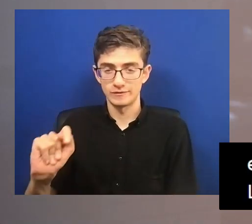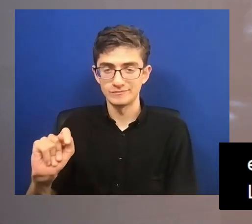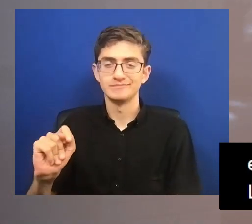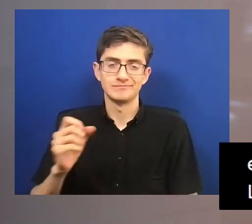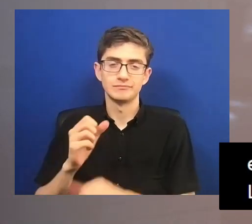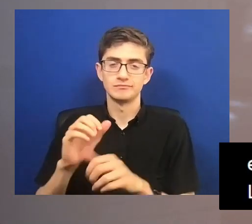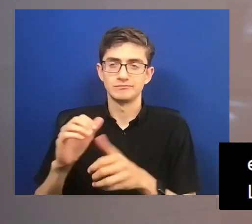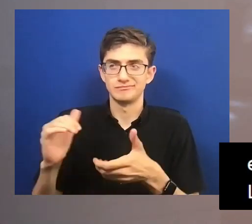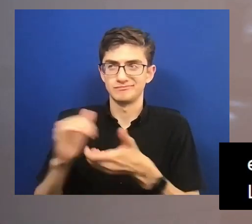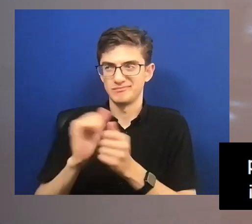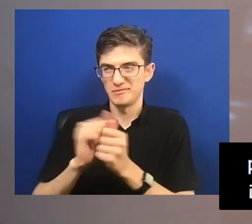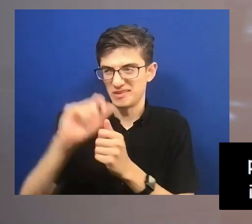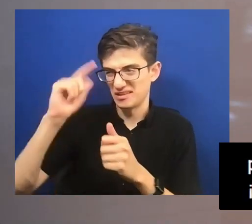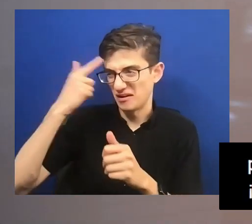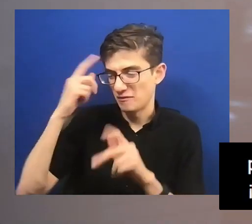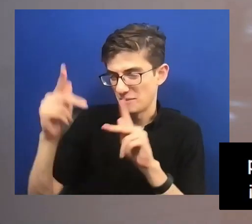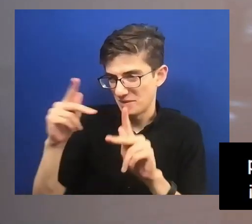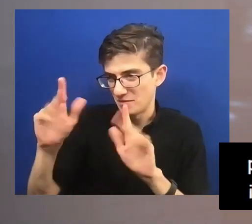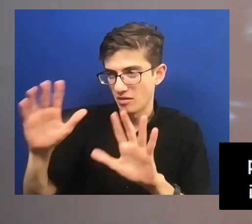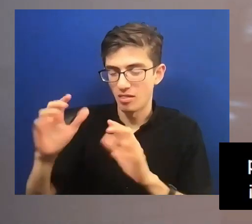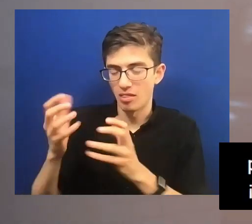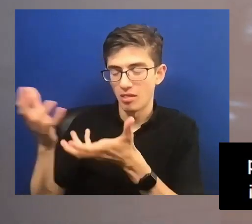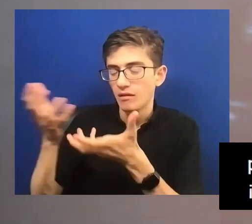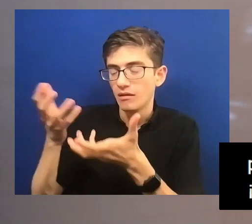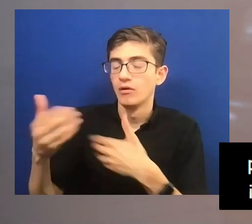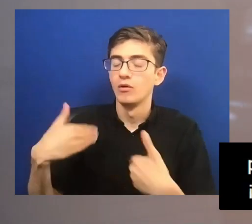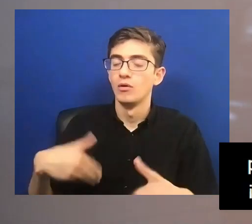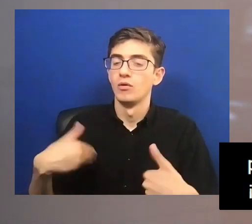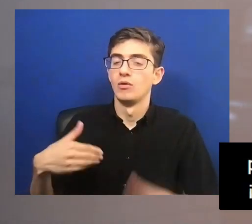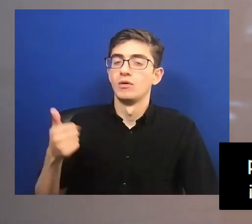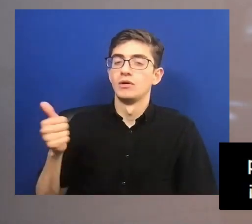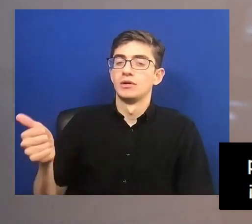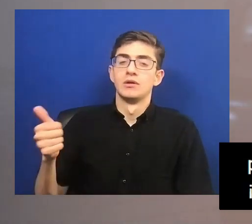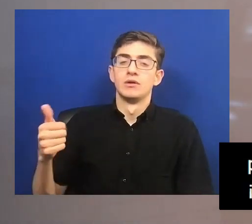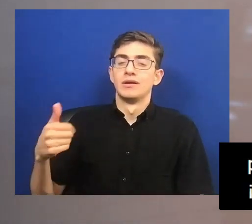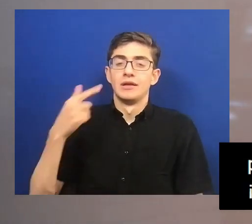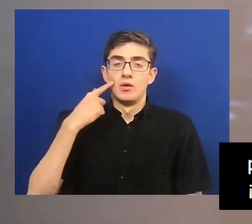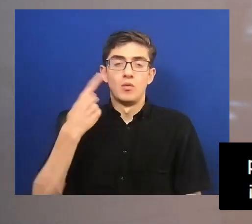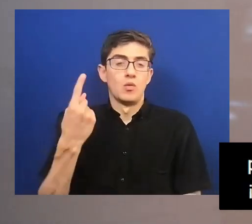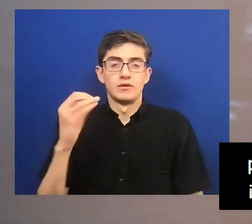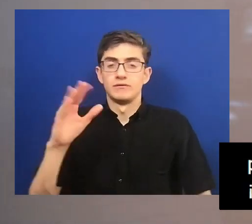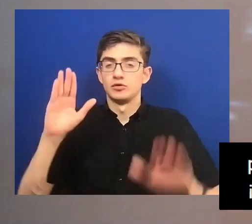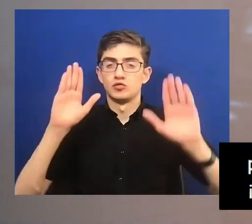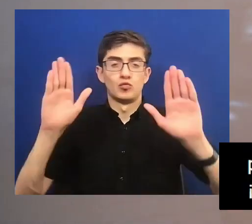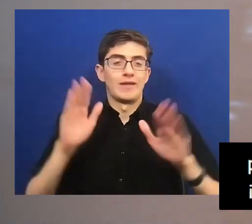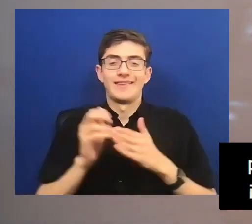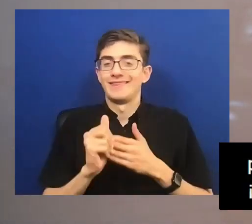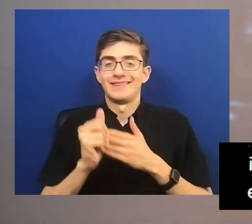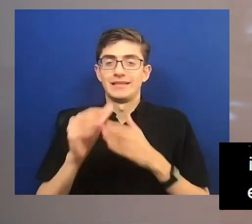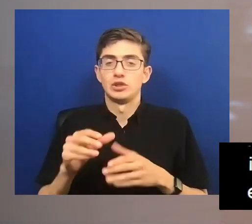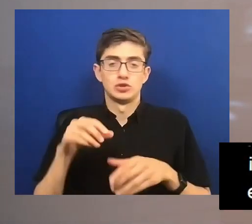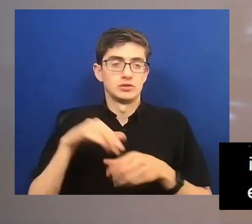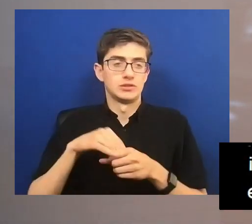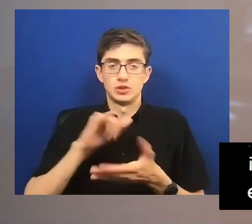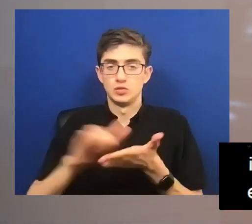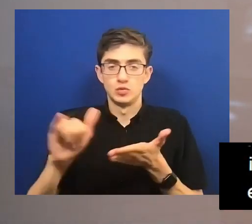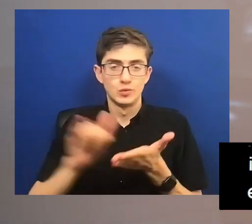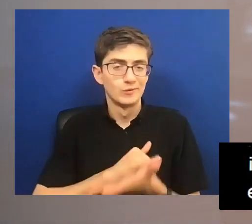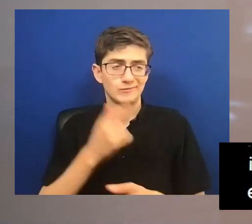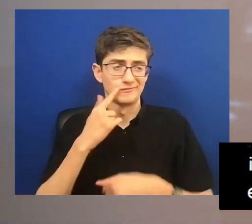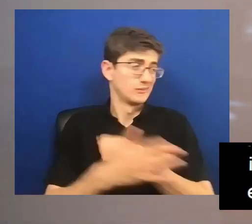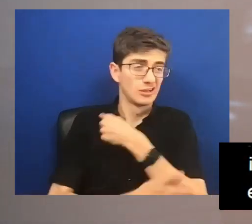stakeholders. I think she's one of the great leaders in our state. She's great in the country.